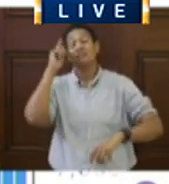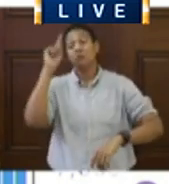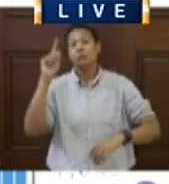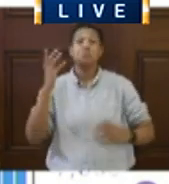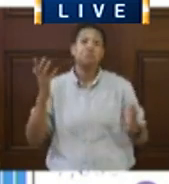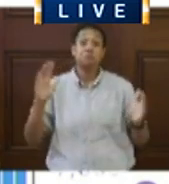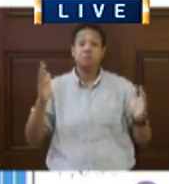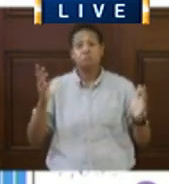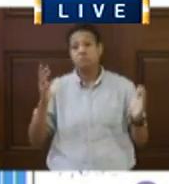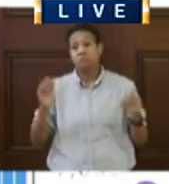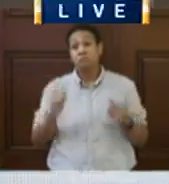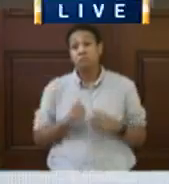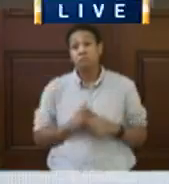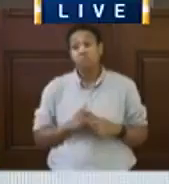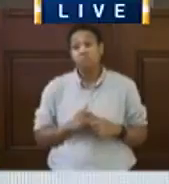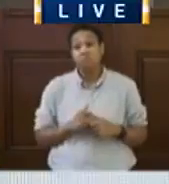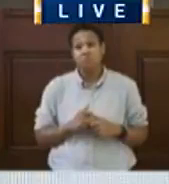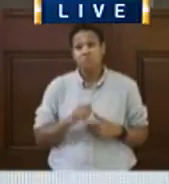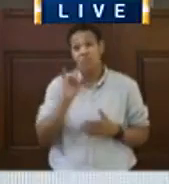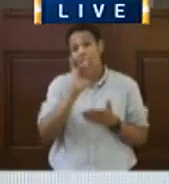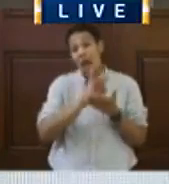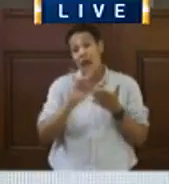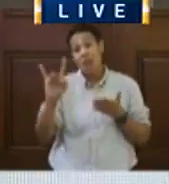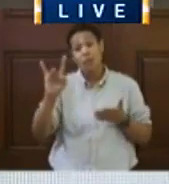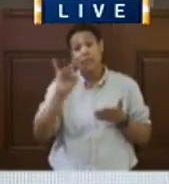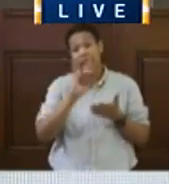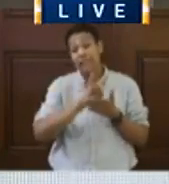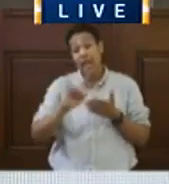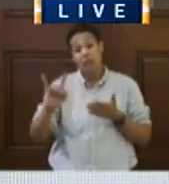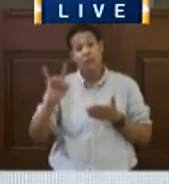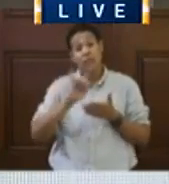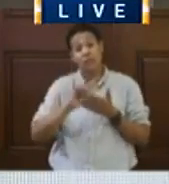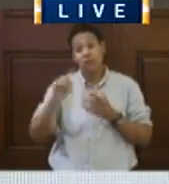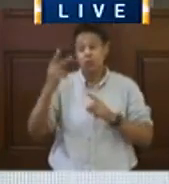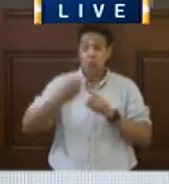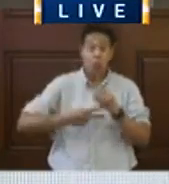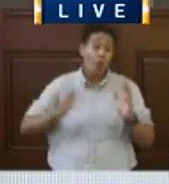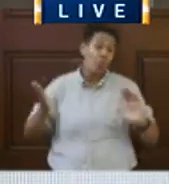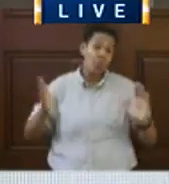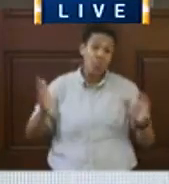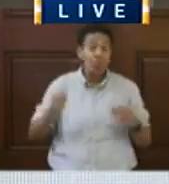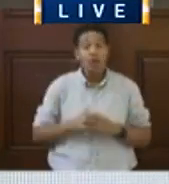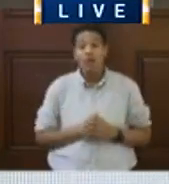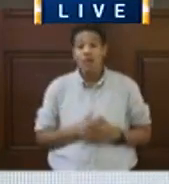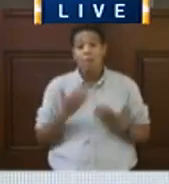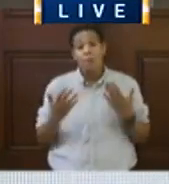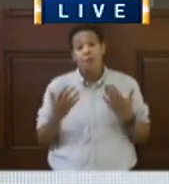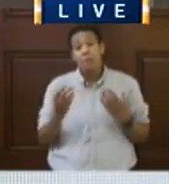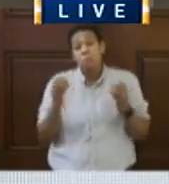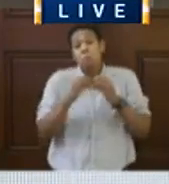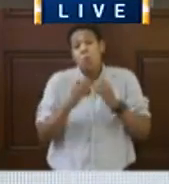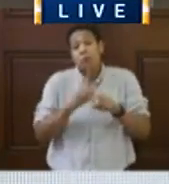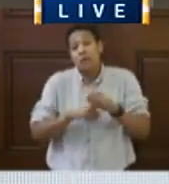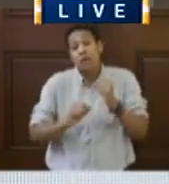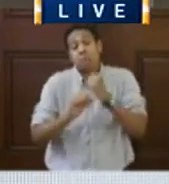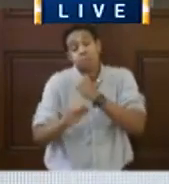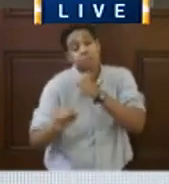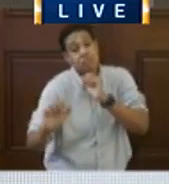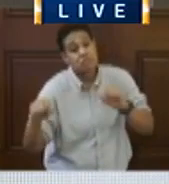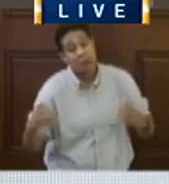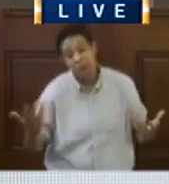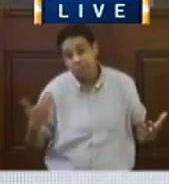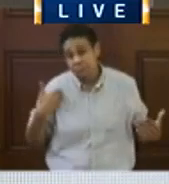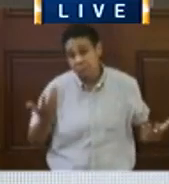of 8 weeks. It could last 2 months, probably a little longer. The challenge, of course,